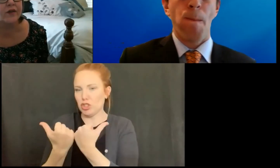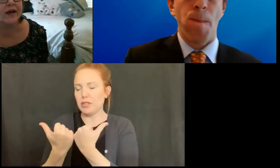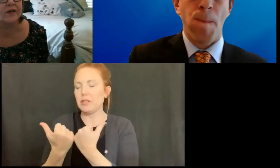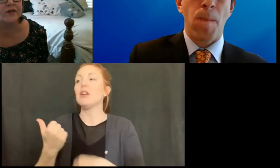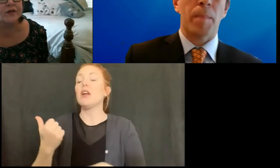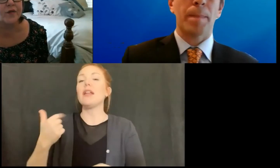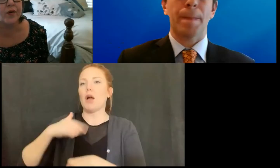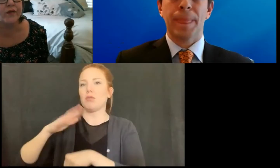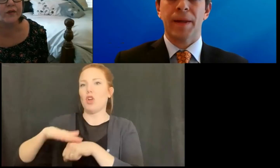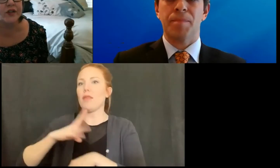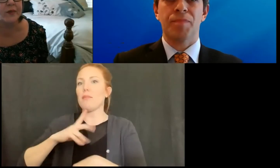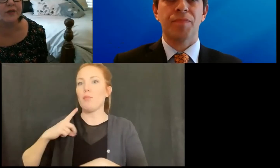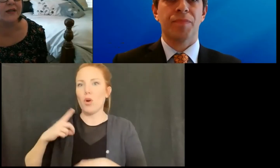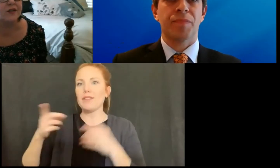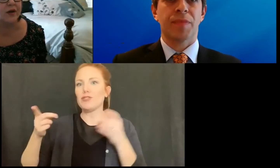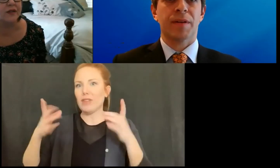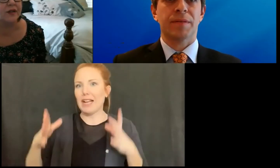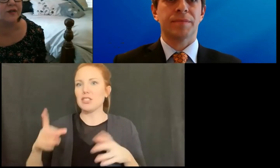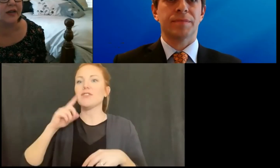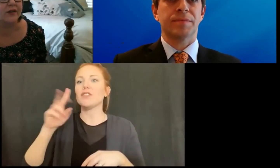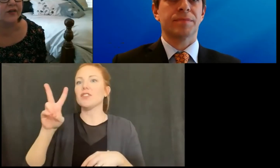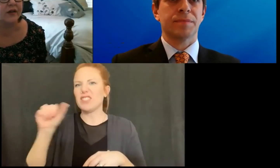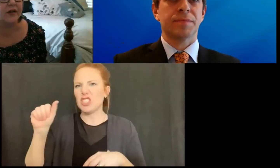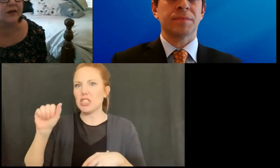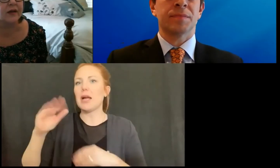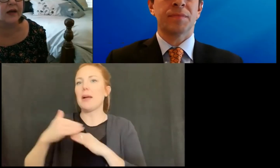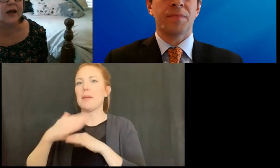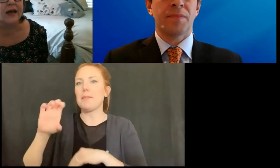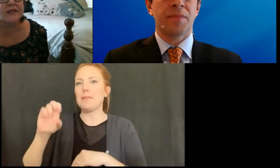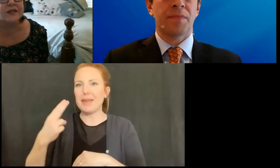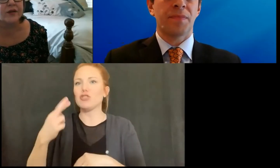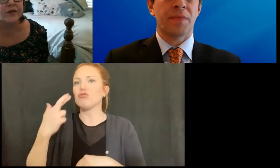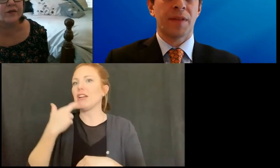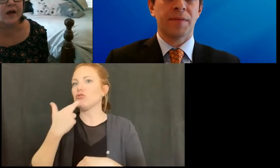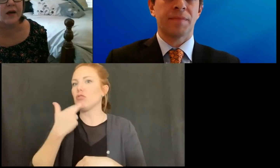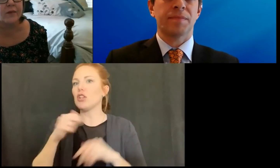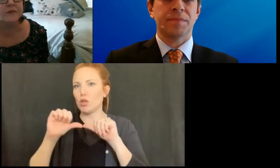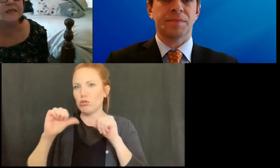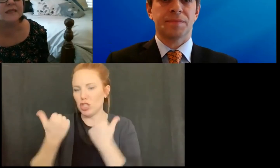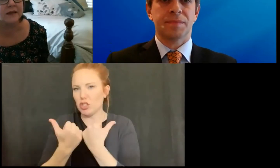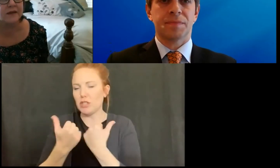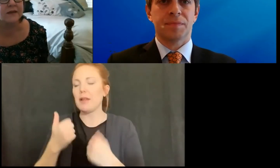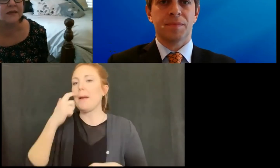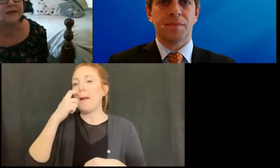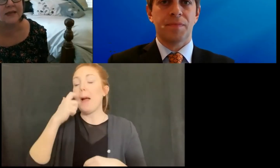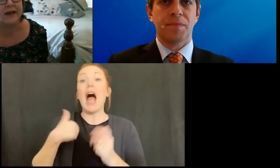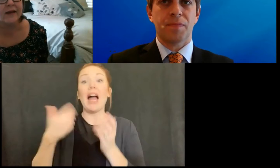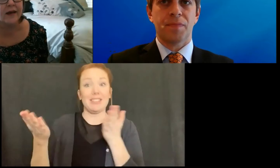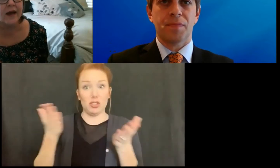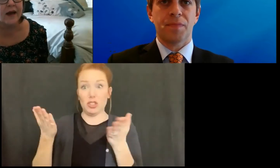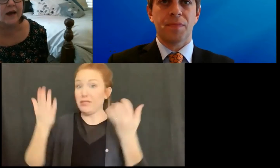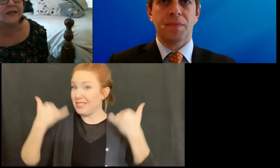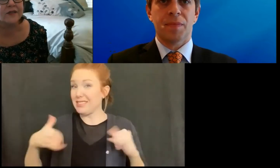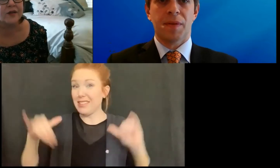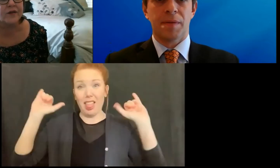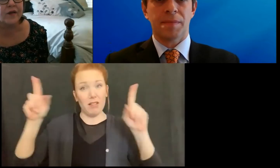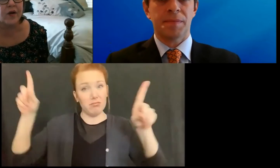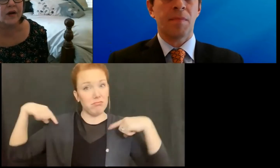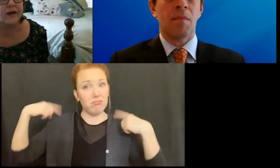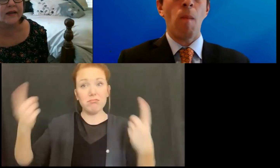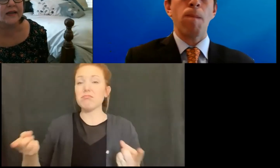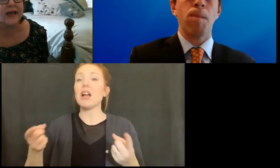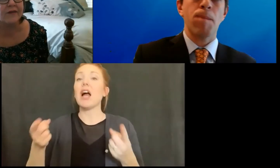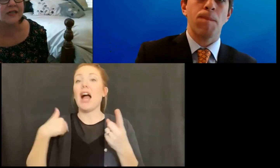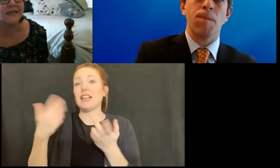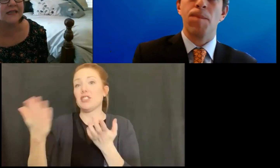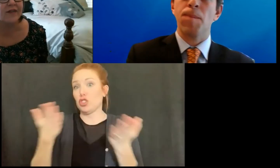board of directors for the Virginia Beach Restaurant Association. I serve still to this day. I serve